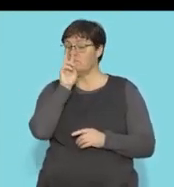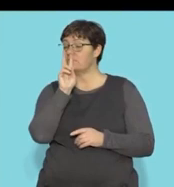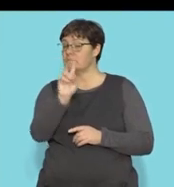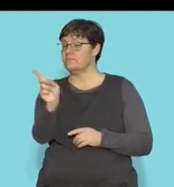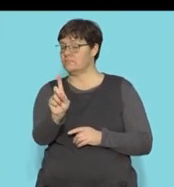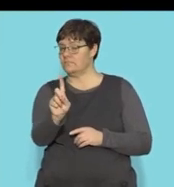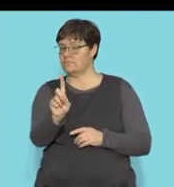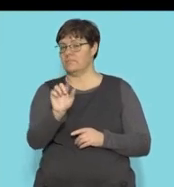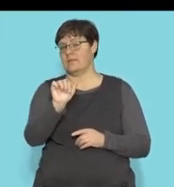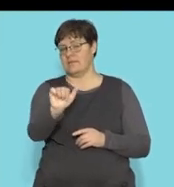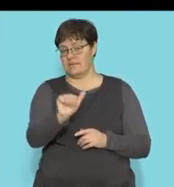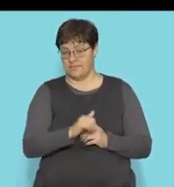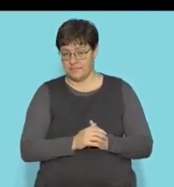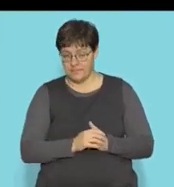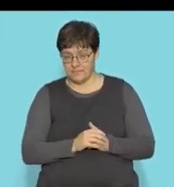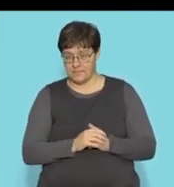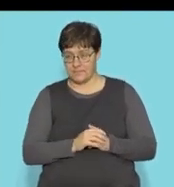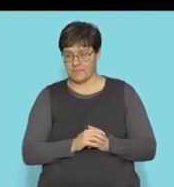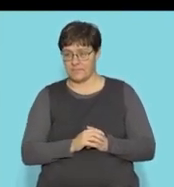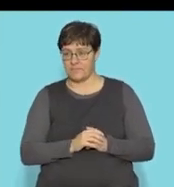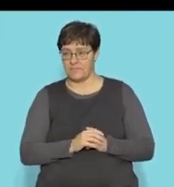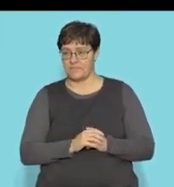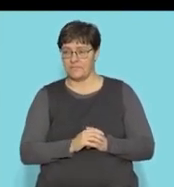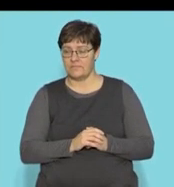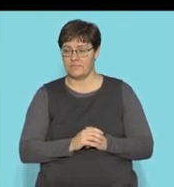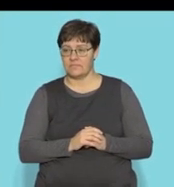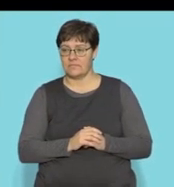we're looking at point A.